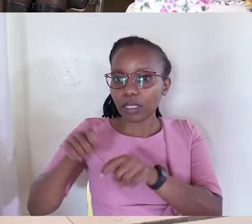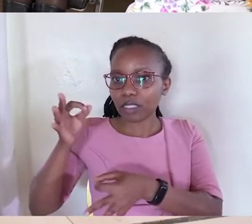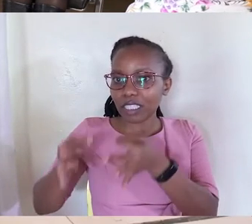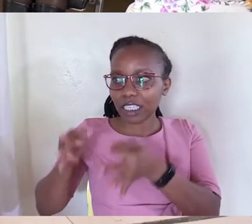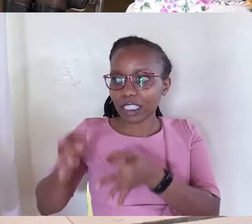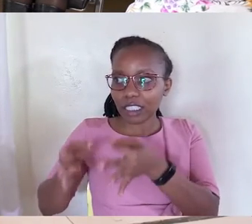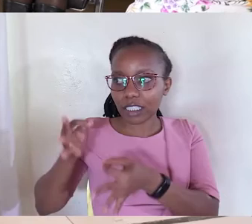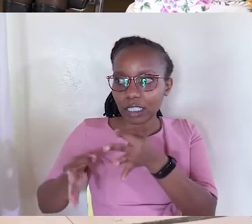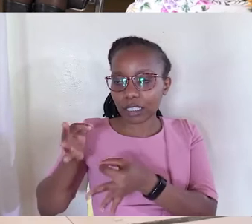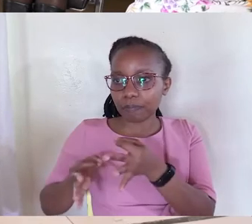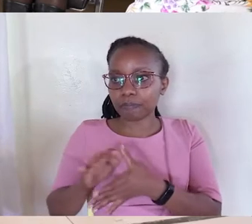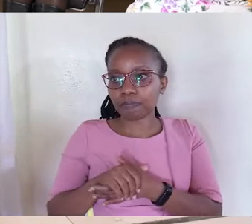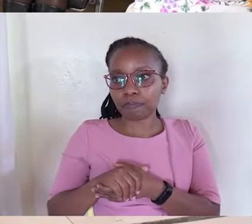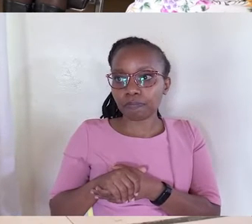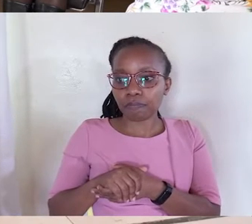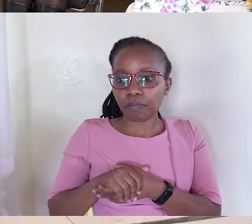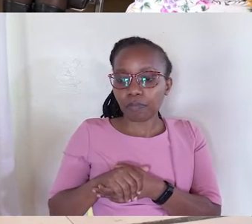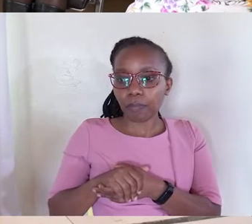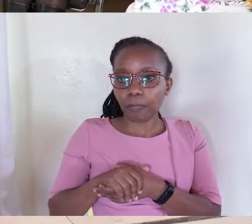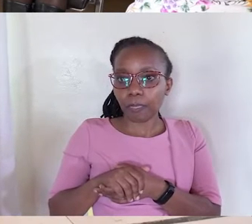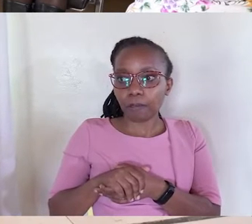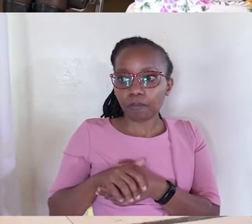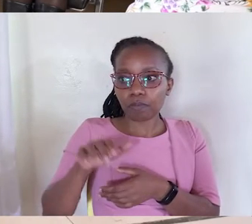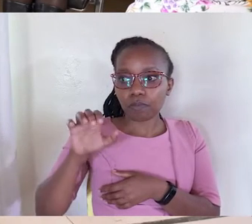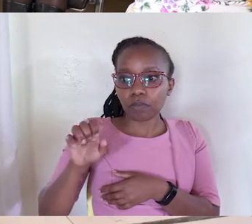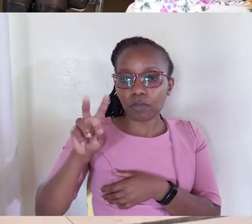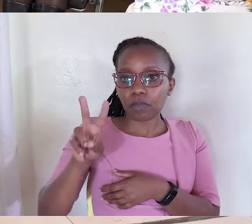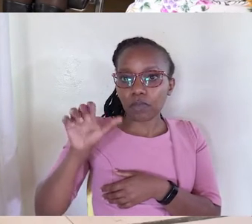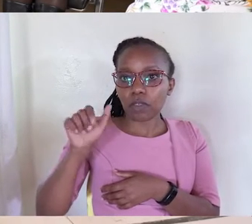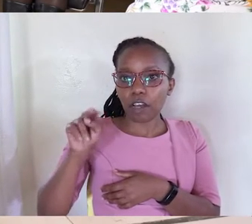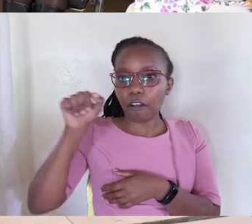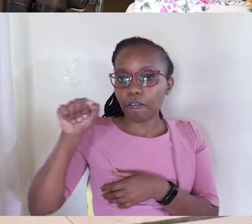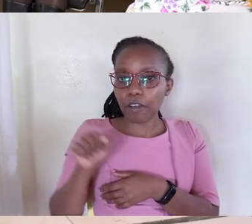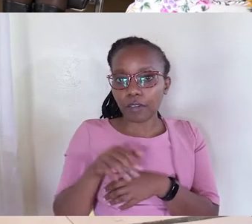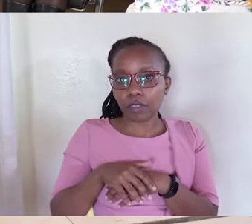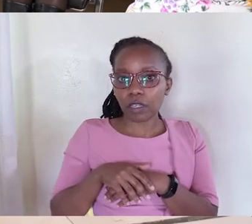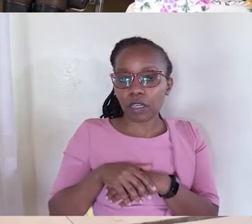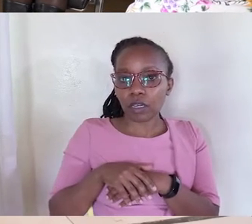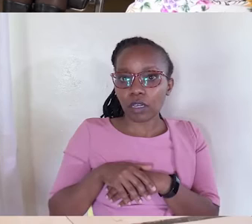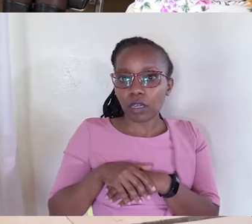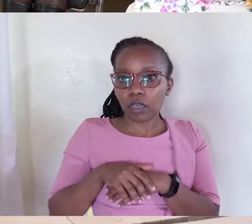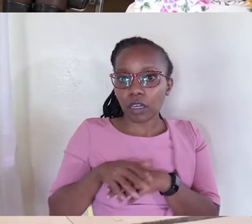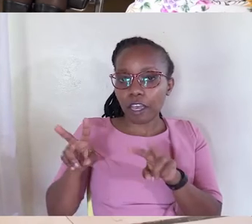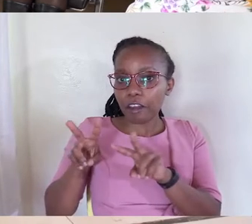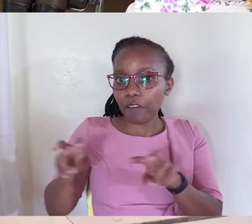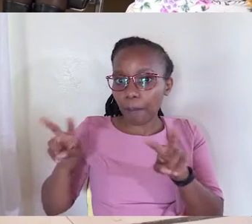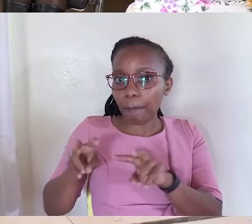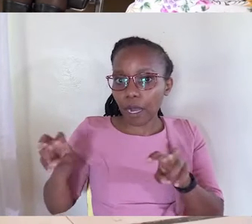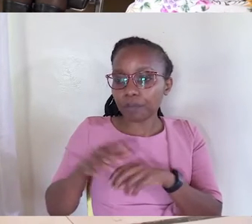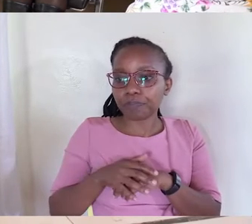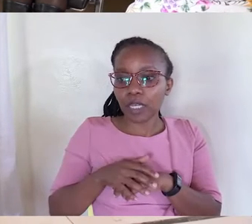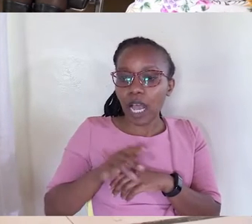Justice. Asante. We have Mr. Evans Okeo. Mr. Evans is the Head of Investigations at the